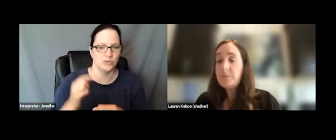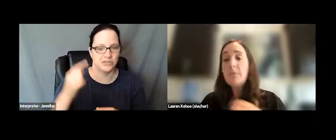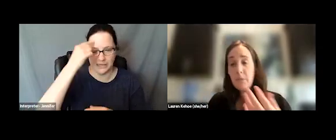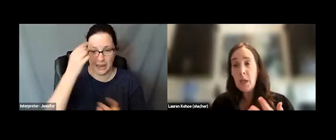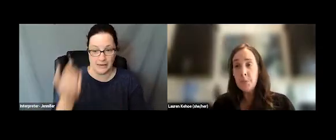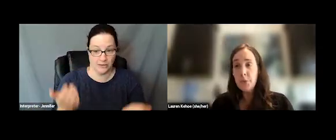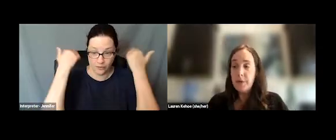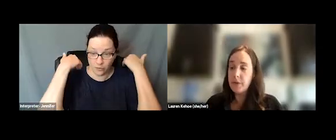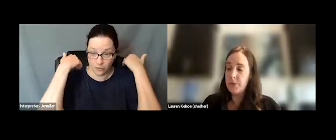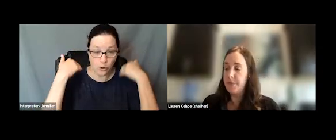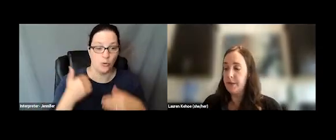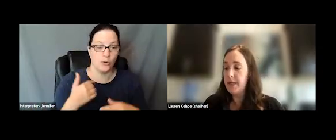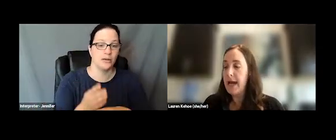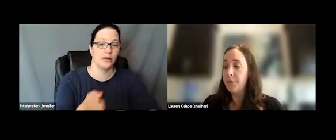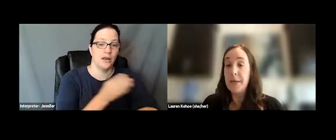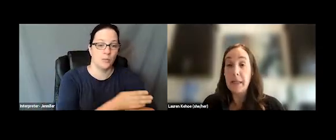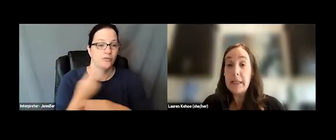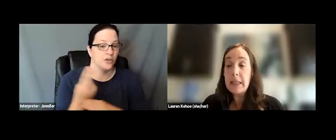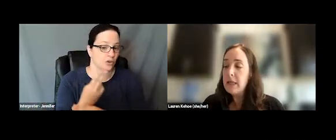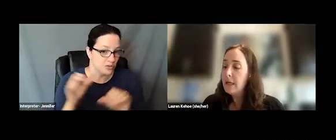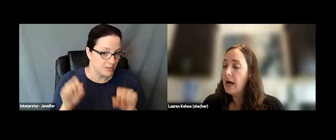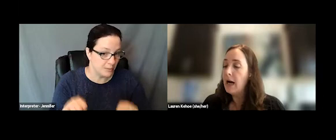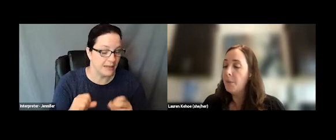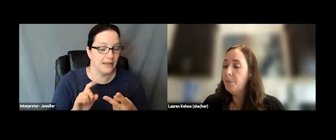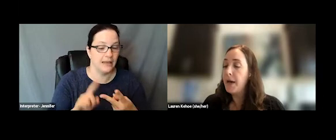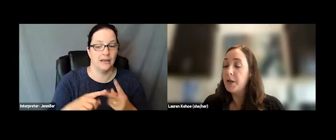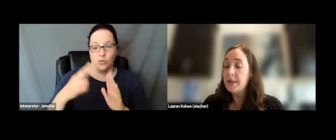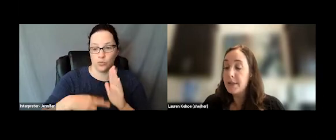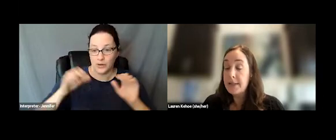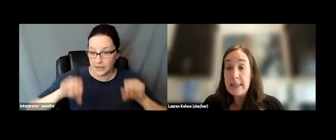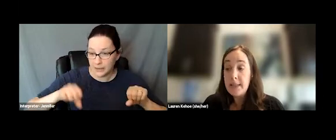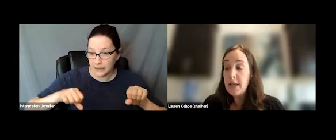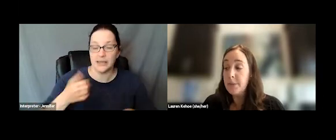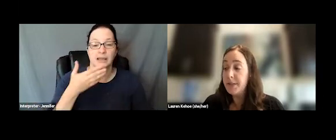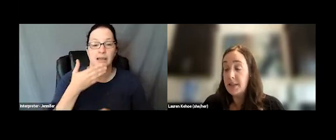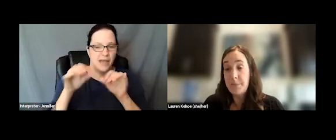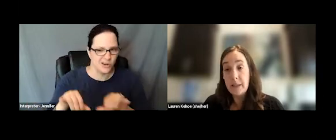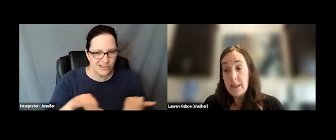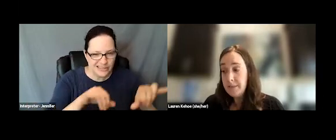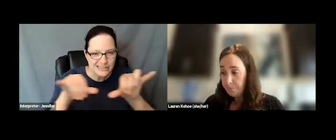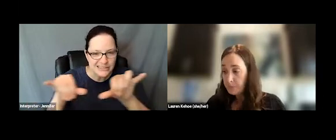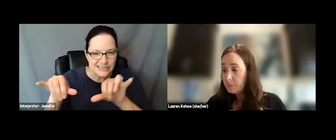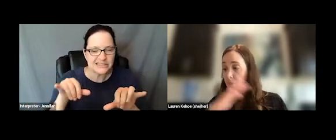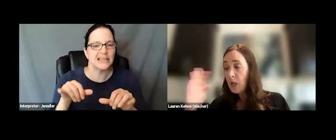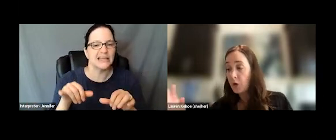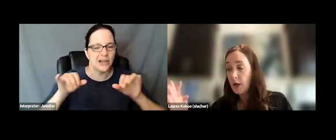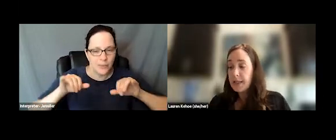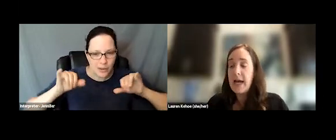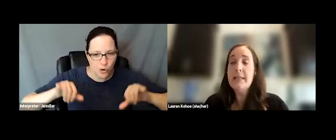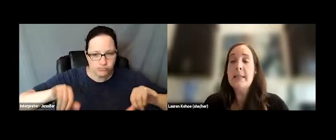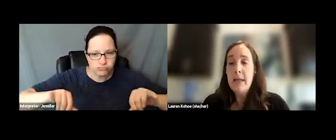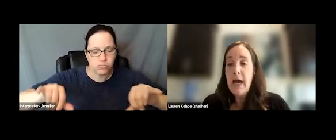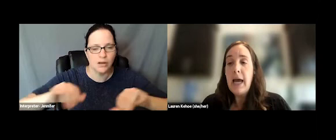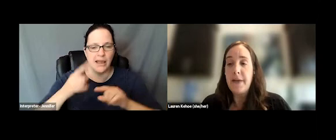load, improving the usability and readability, better consistency and predictability across